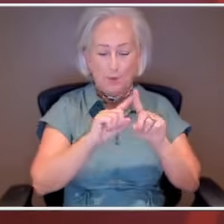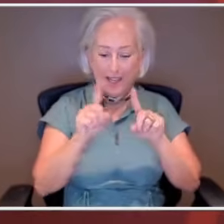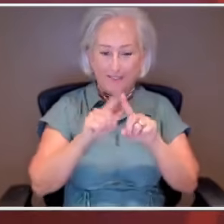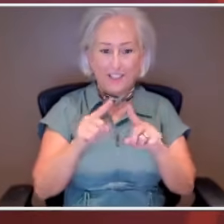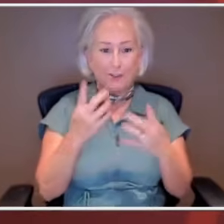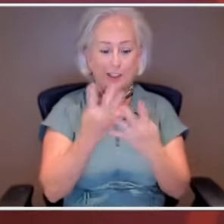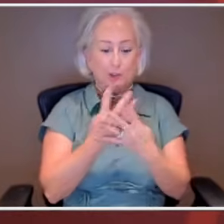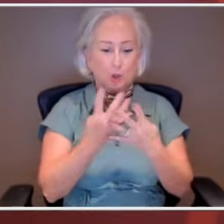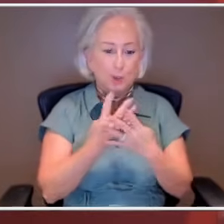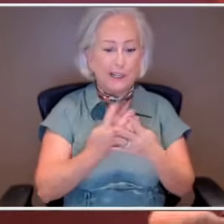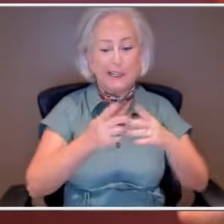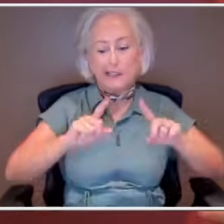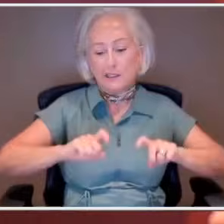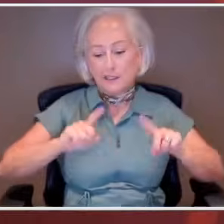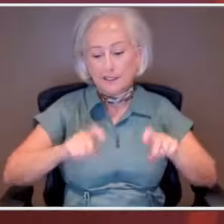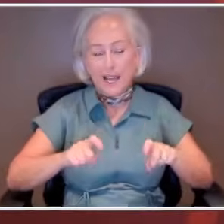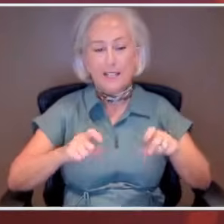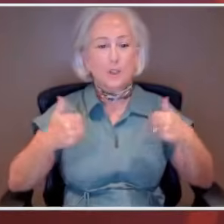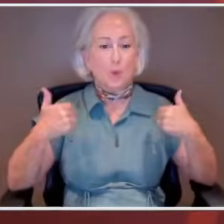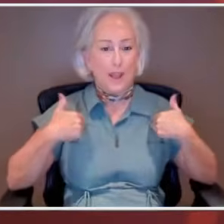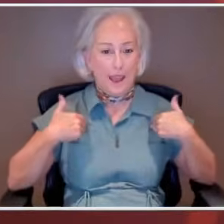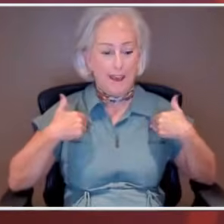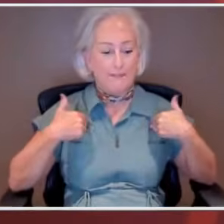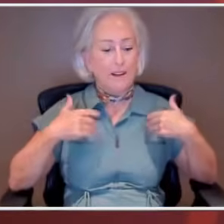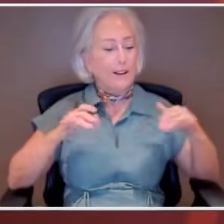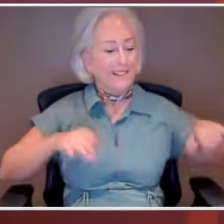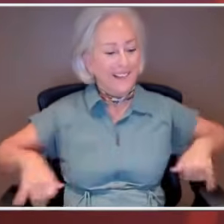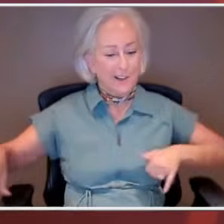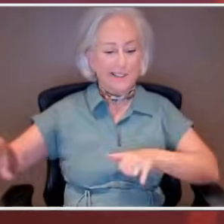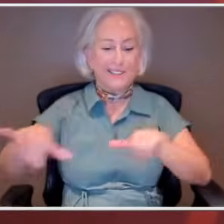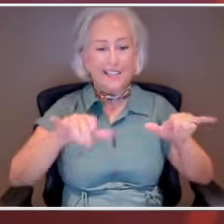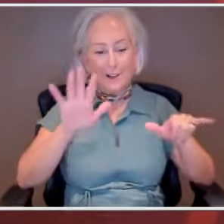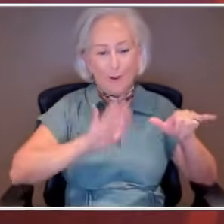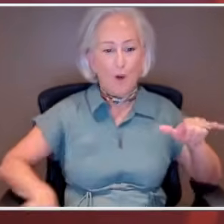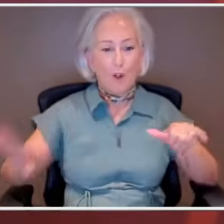place that are standard practice all across the country. For a new